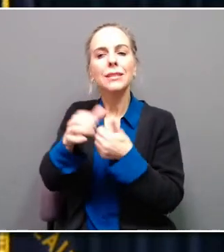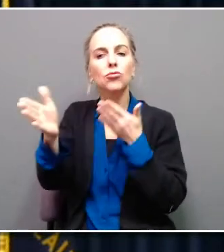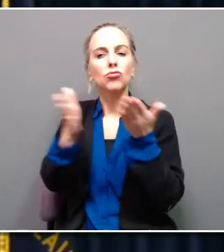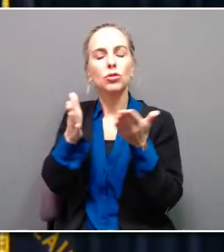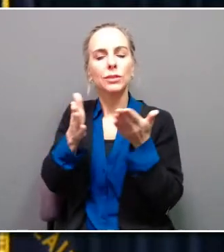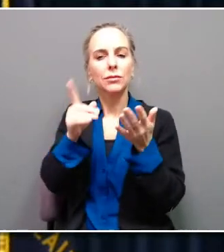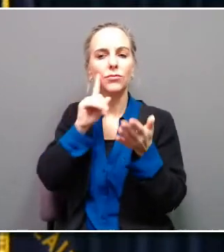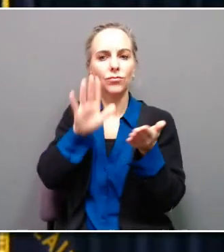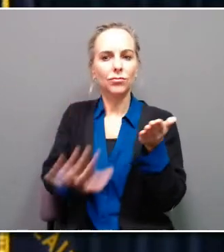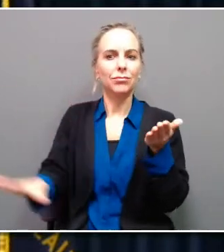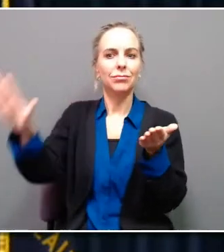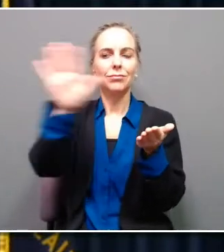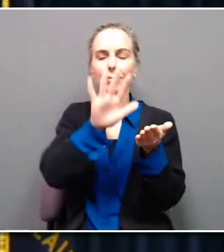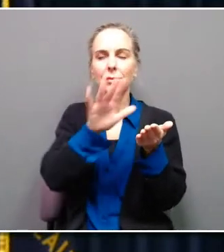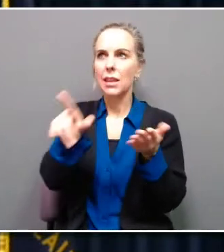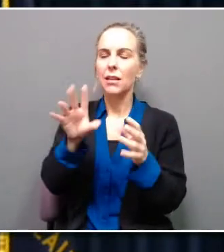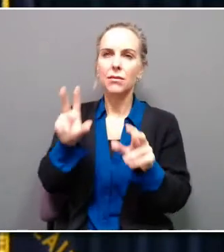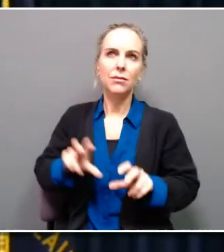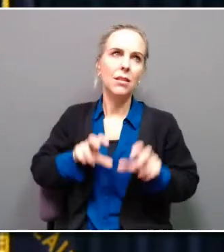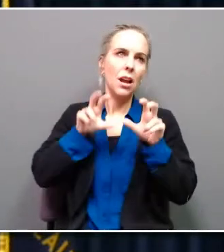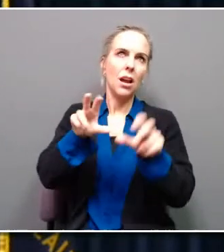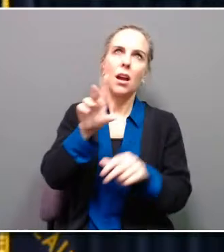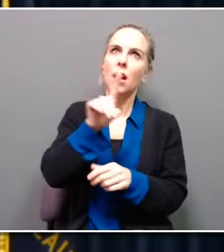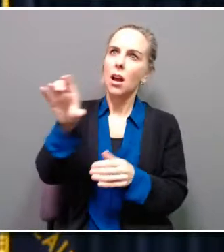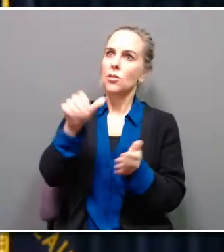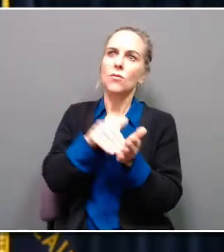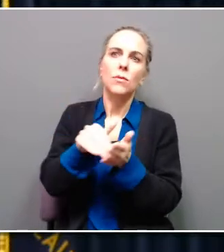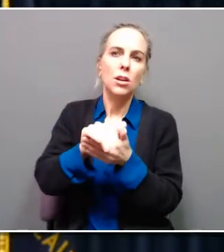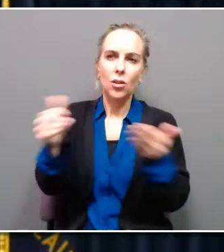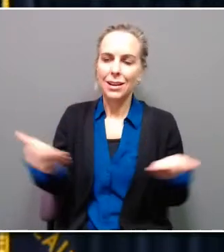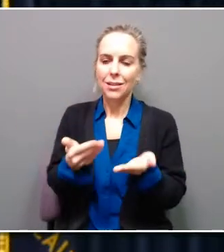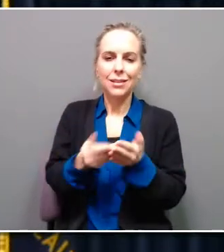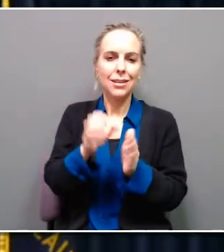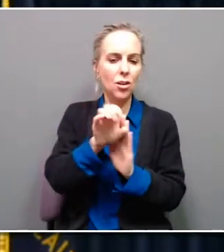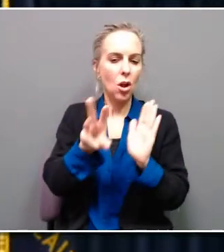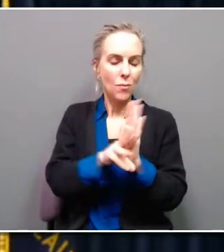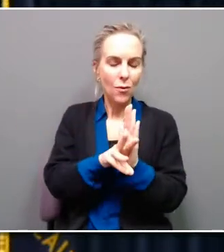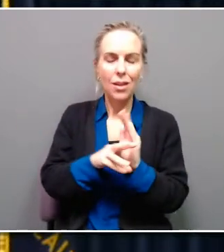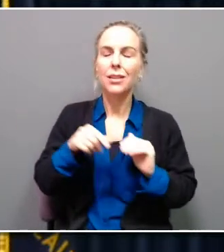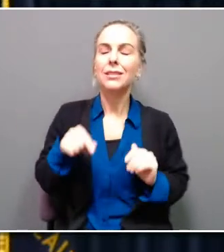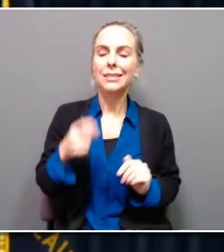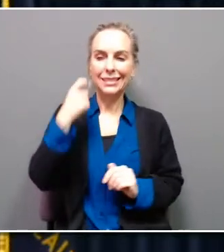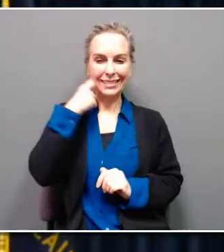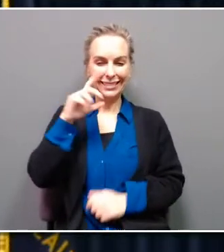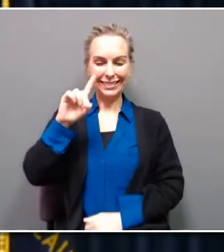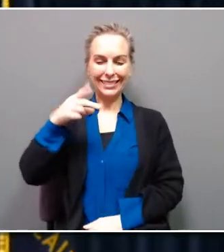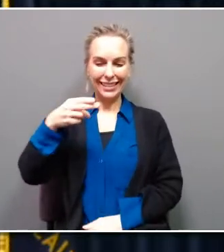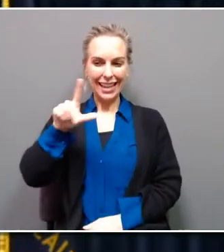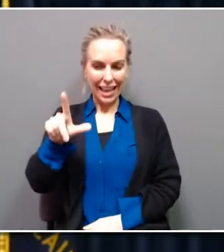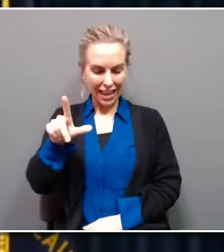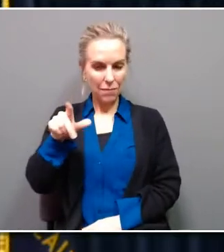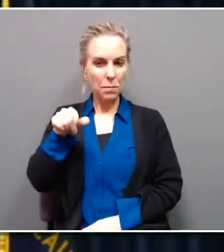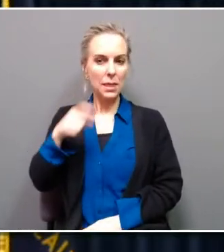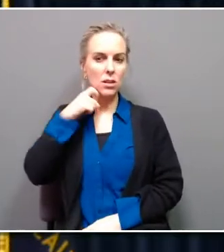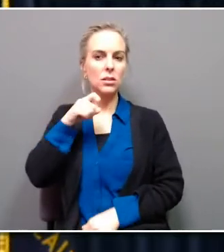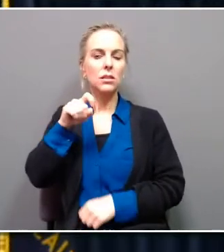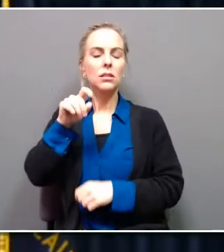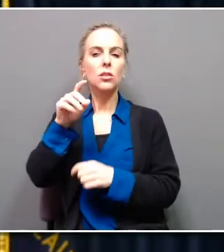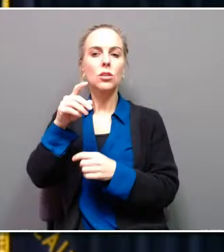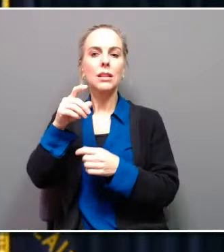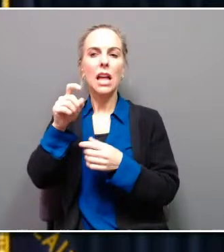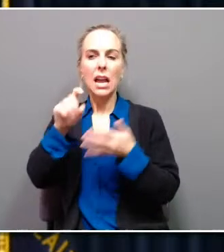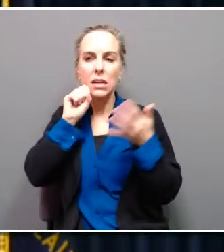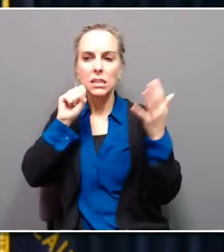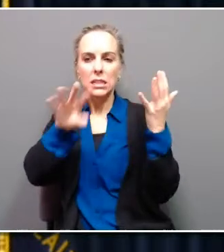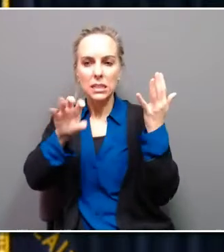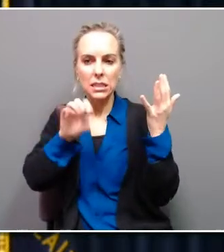invested hundreds of millions of dollars here in the Commonwealth. Just in the past decade, DHL has made 6 major announcements totaling more